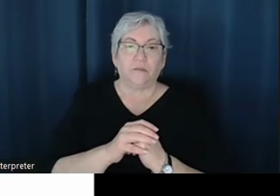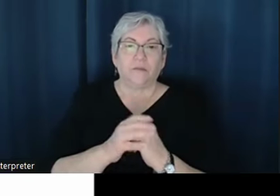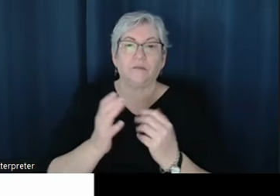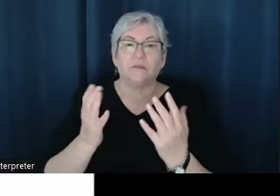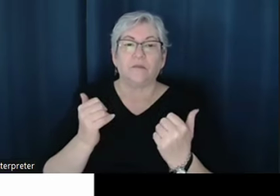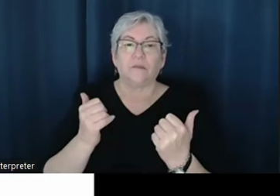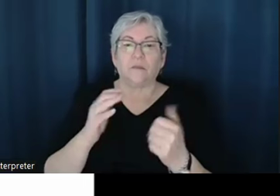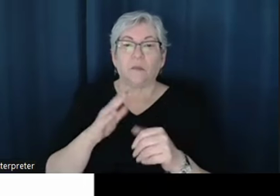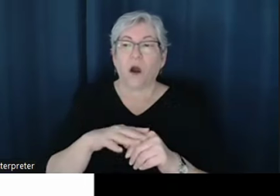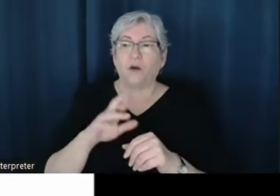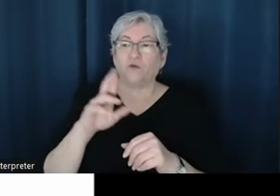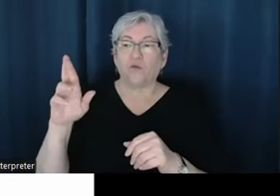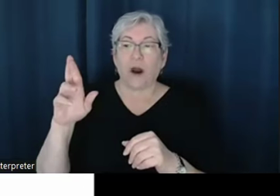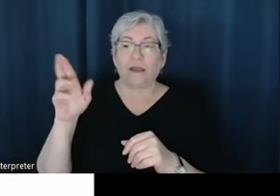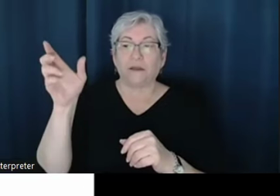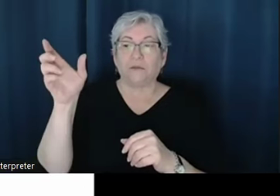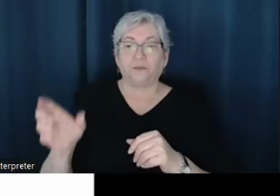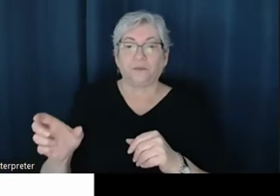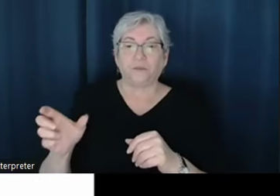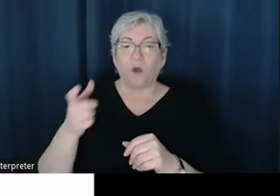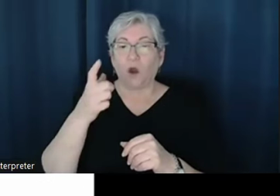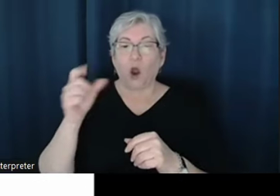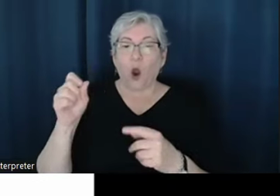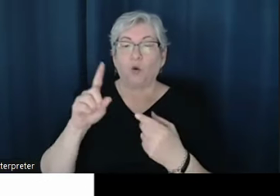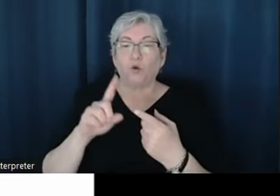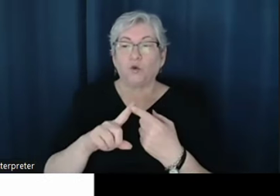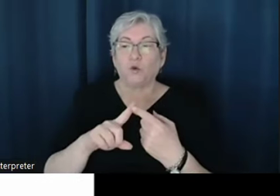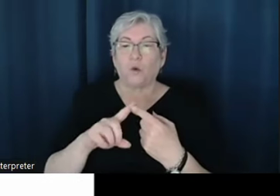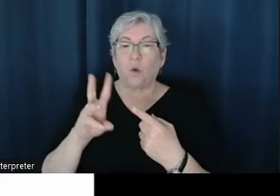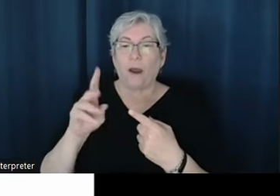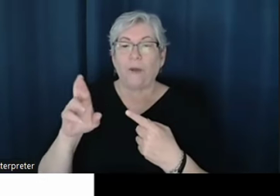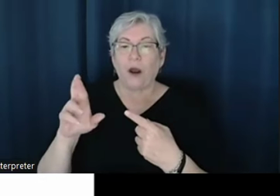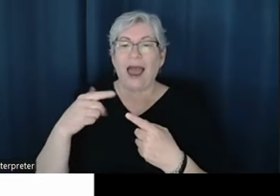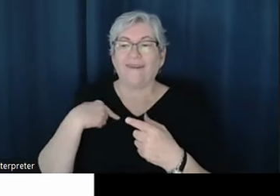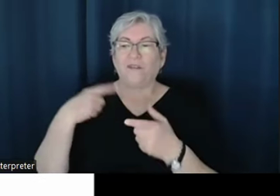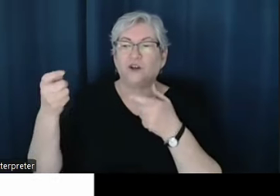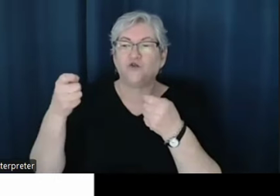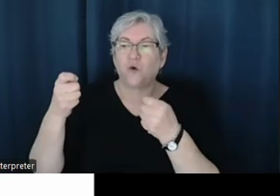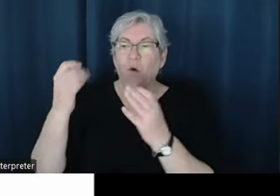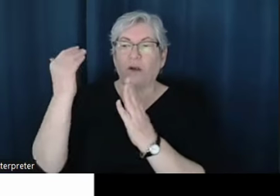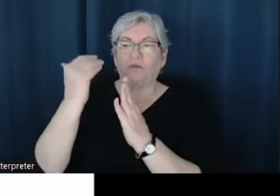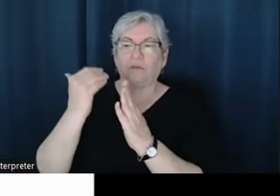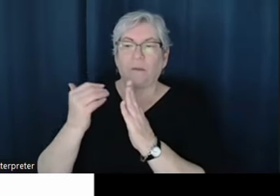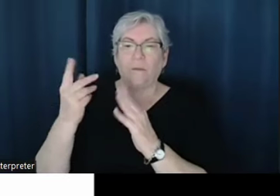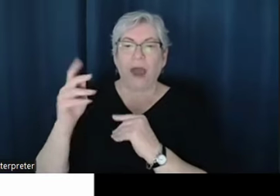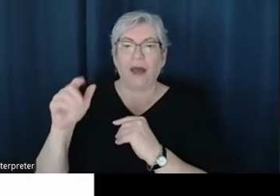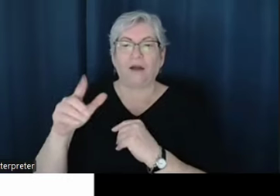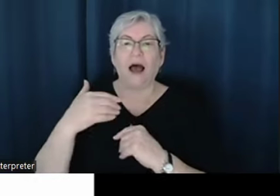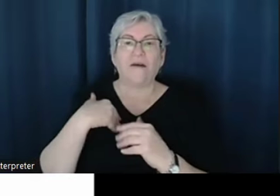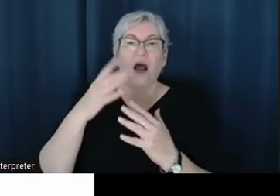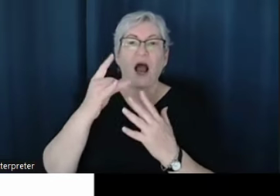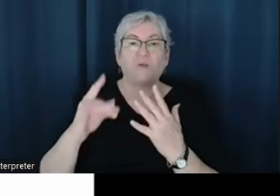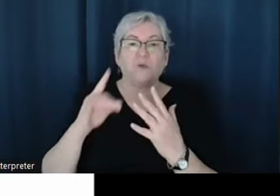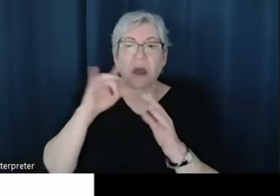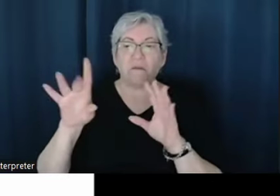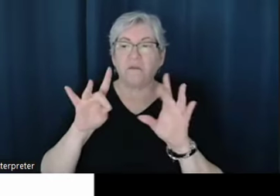To the right of the GoToWebinar PowerPoint viewer is the GoToWebinar control panel. This is where you have the option to